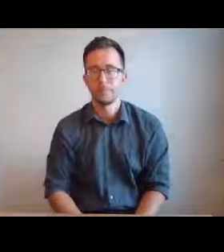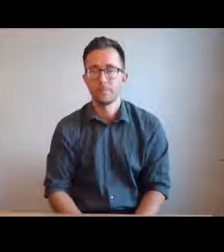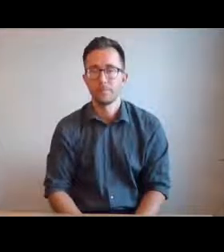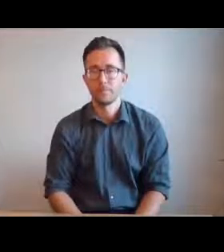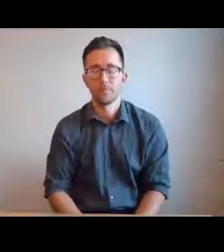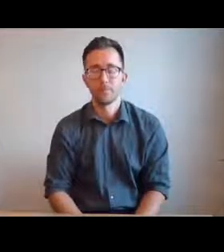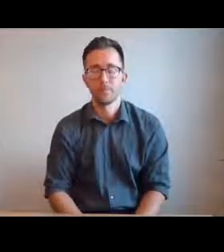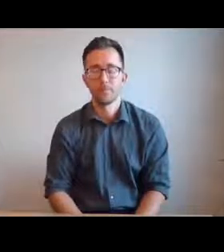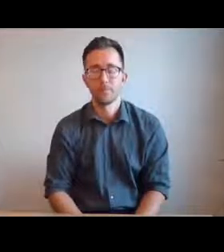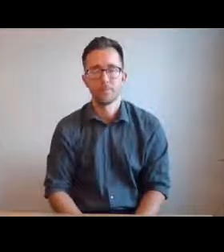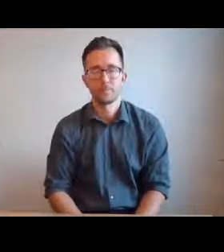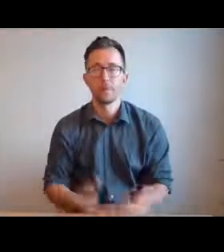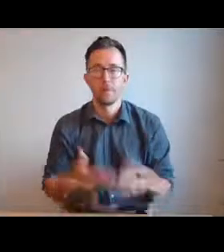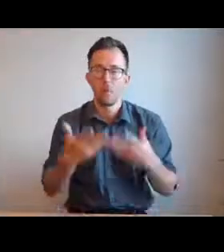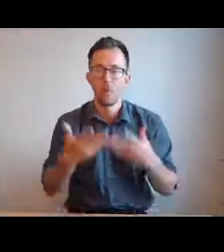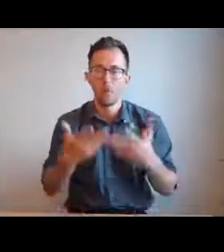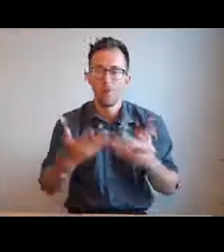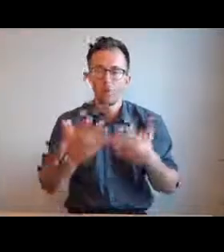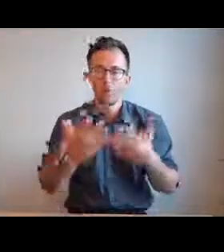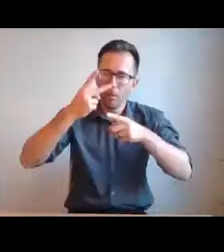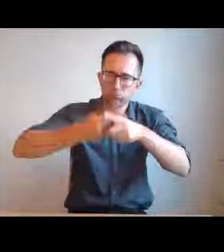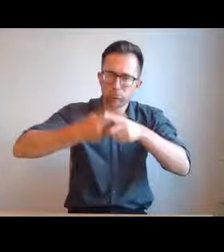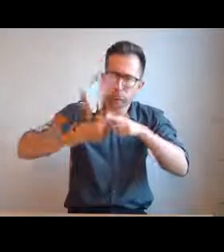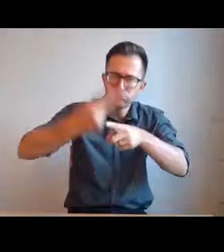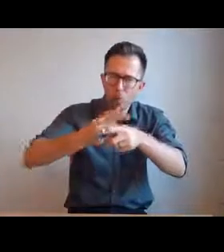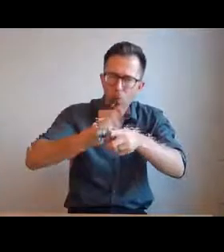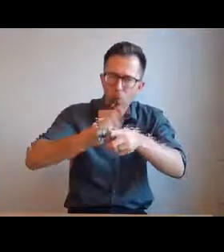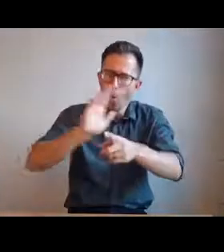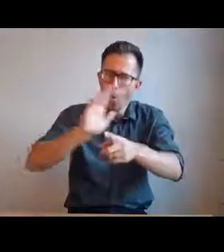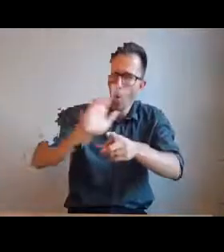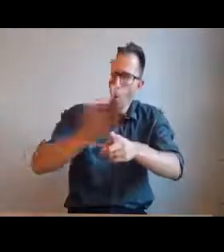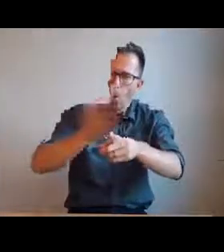So I'm just going to recap now on the refinements we've just covered.